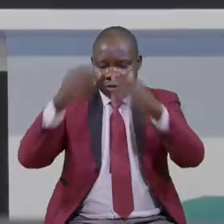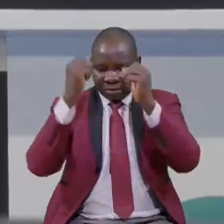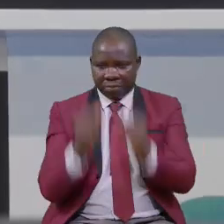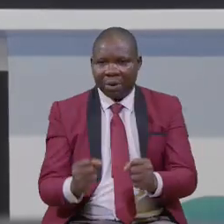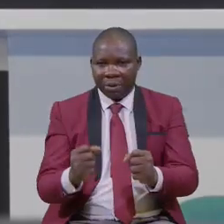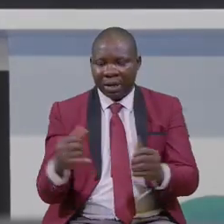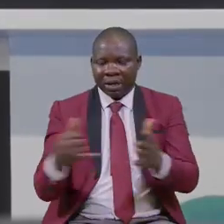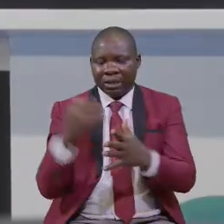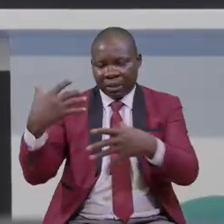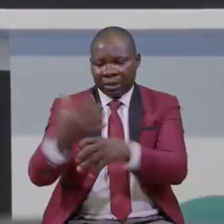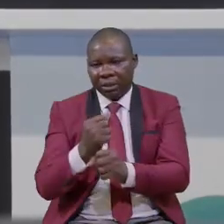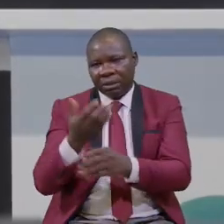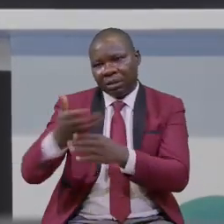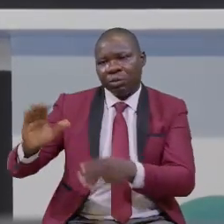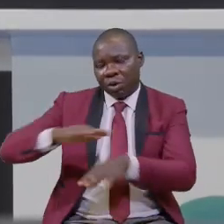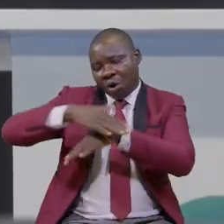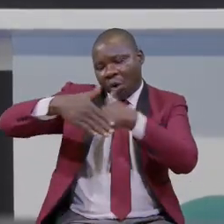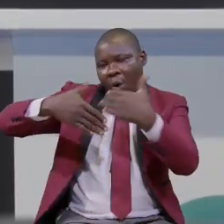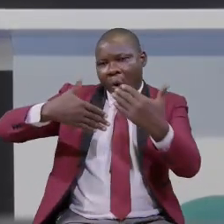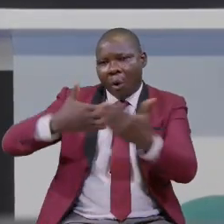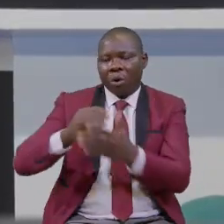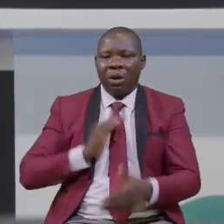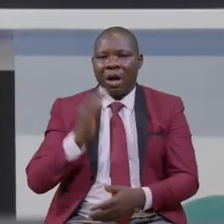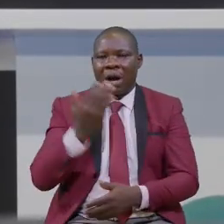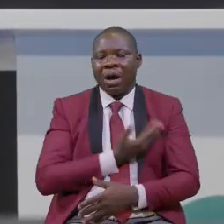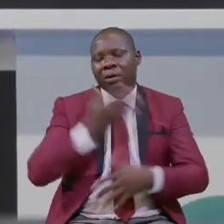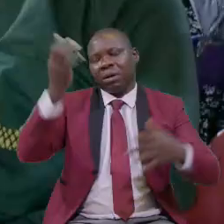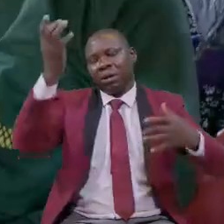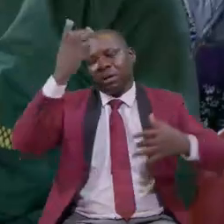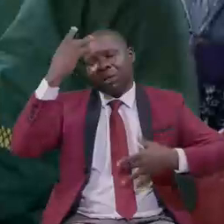It takes away all our